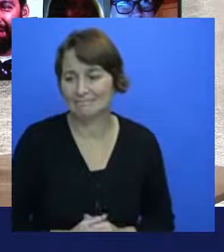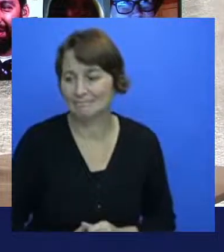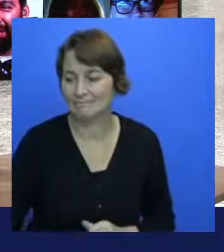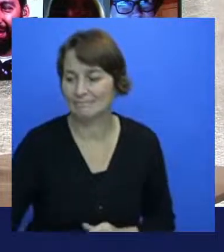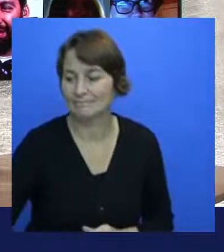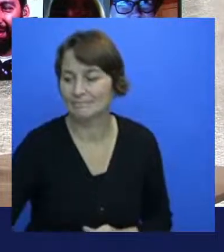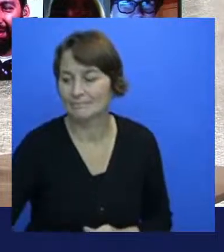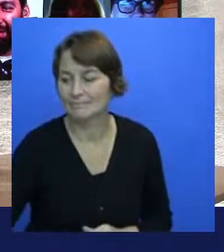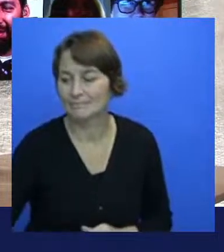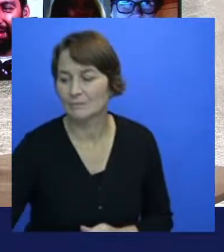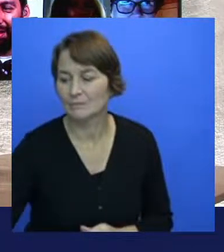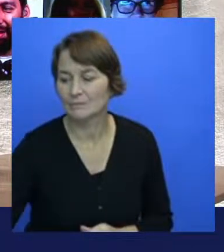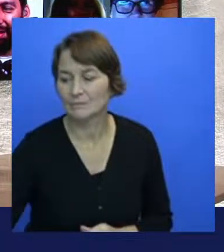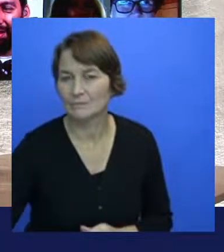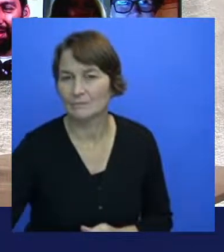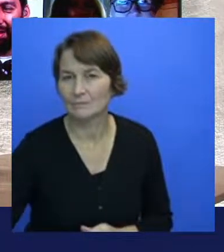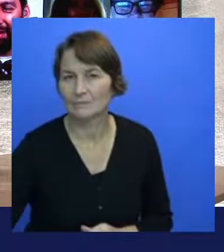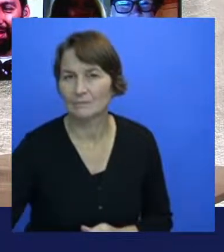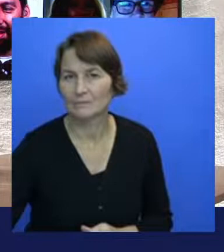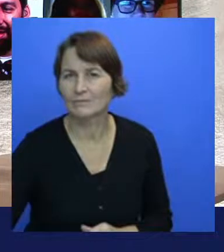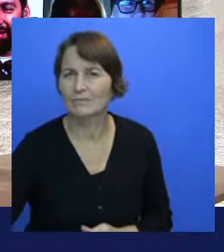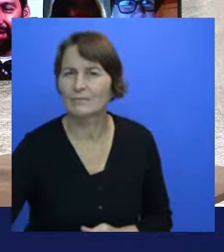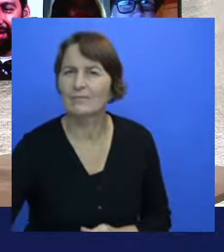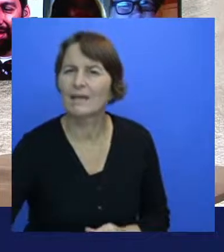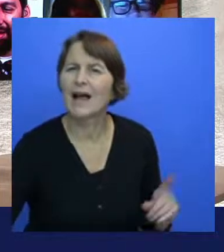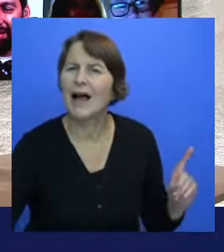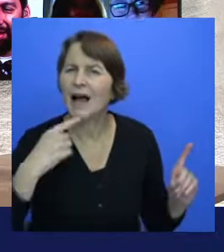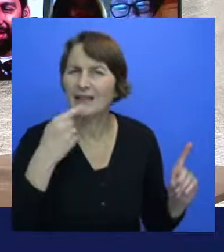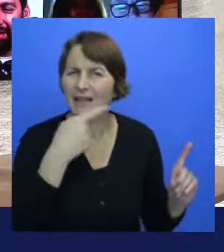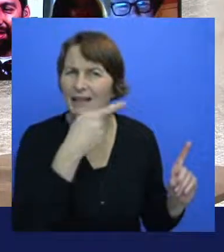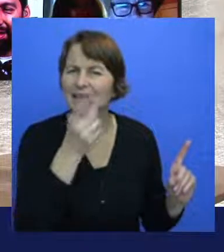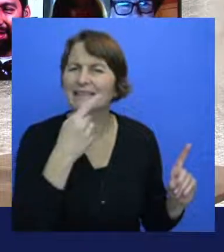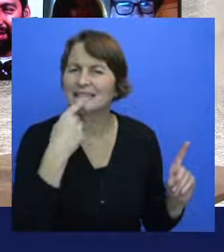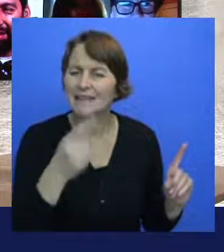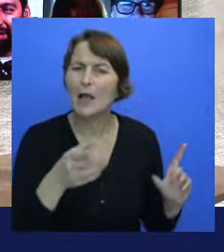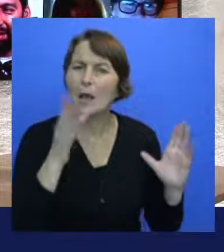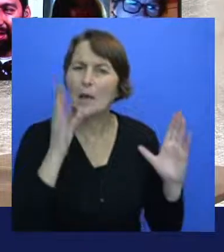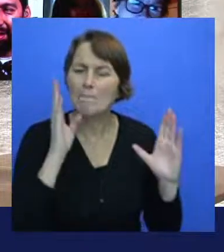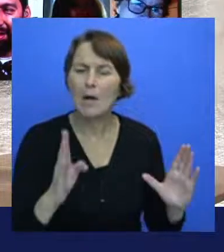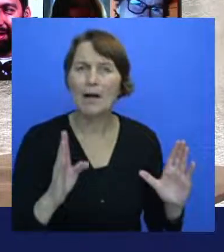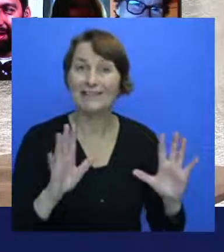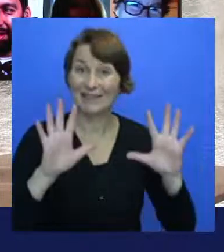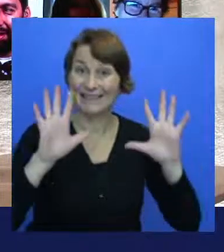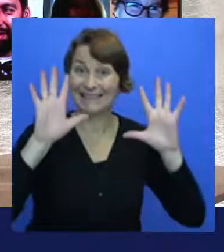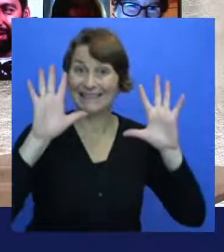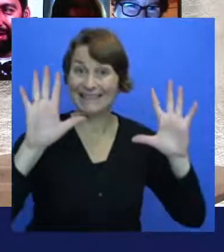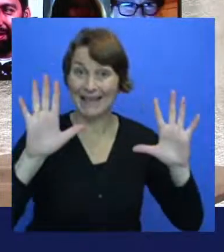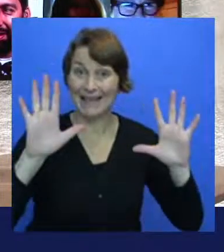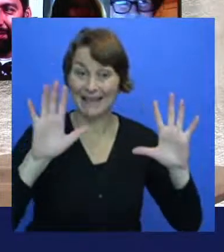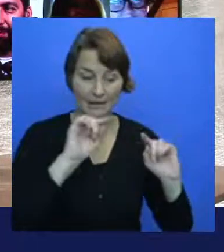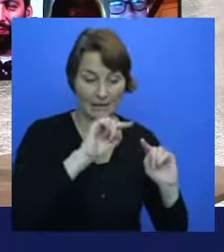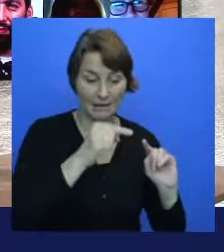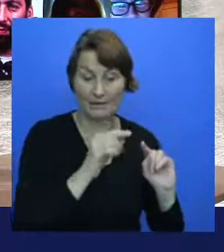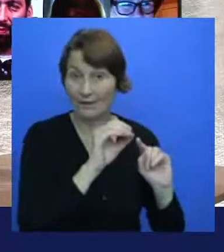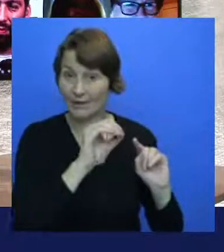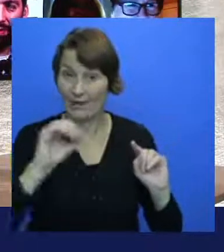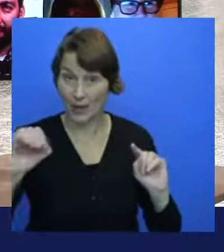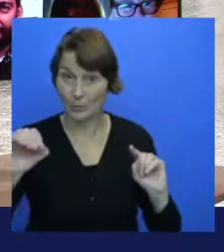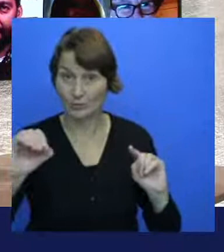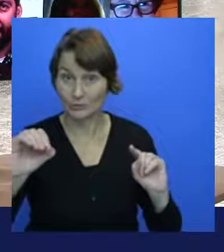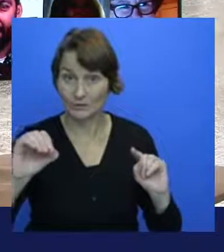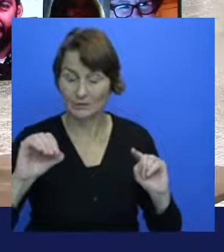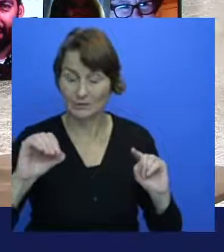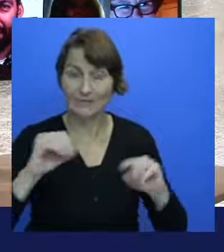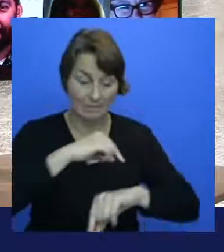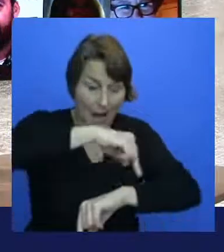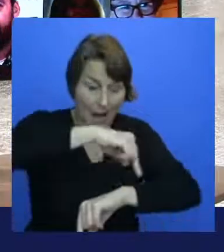that you need 10,000 hours to do something to master a subject. So might also work for AI.